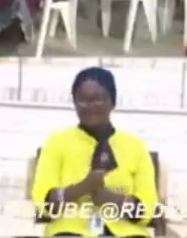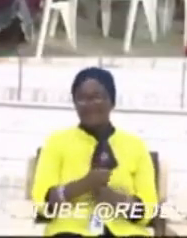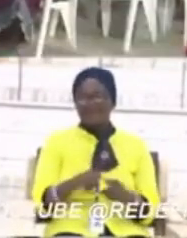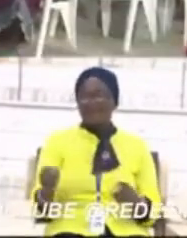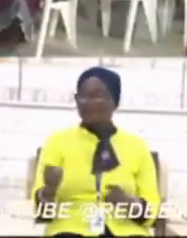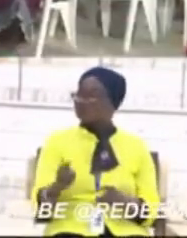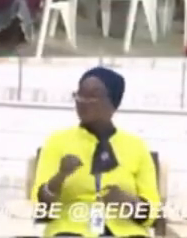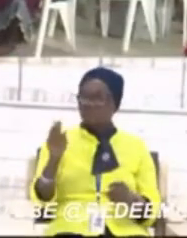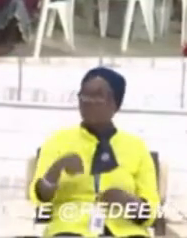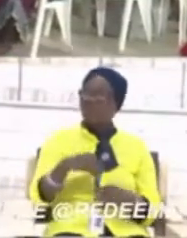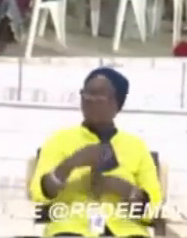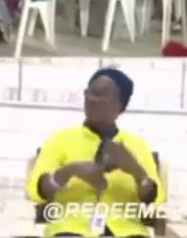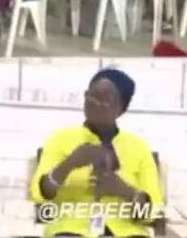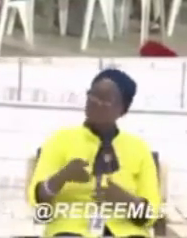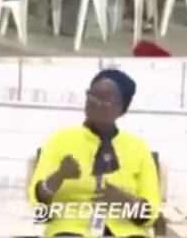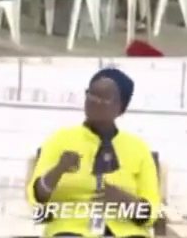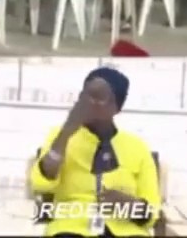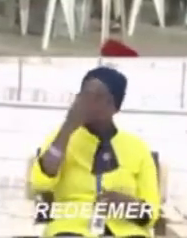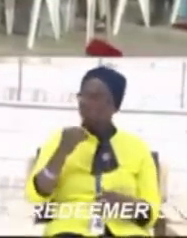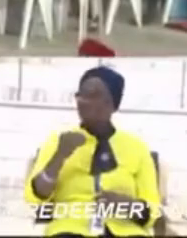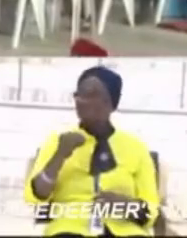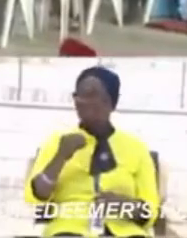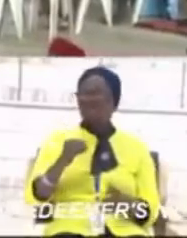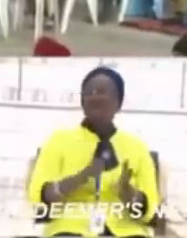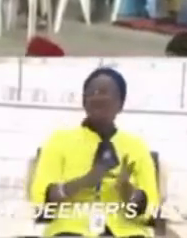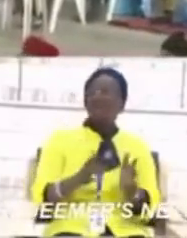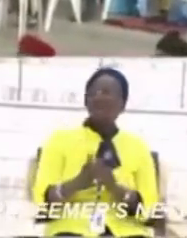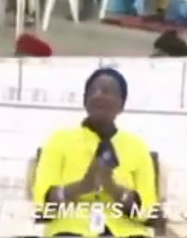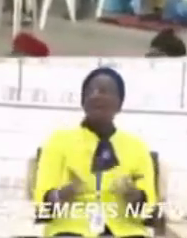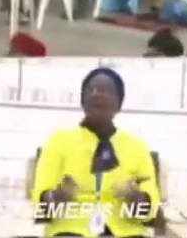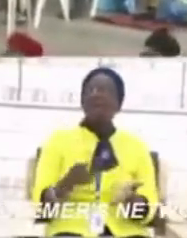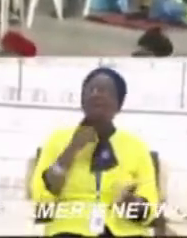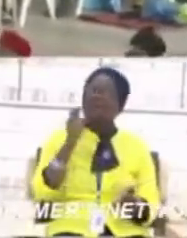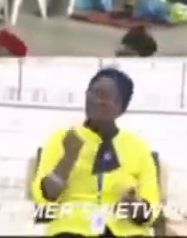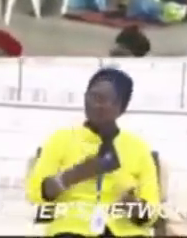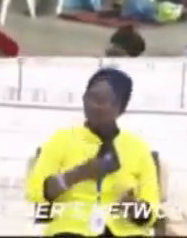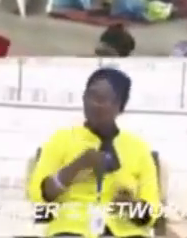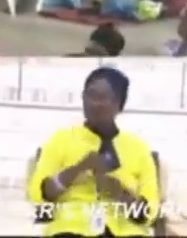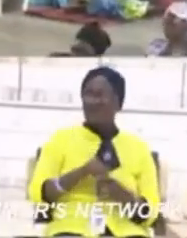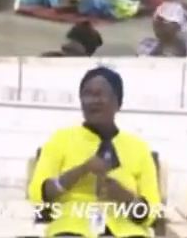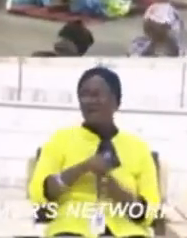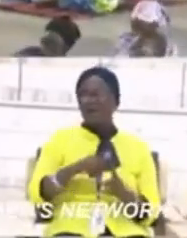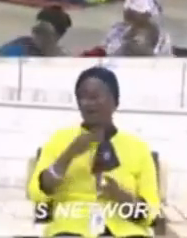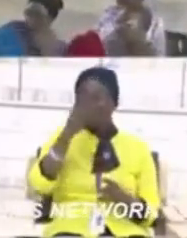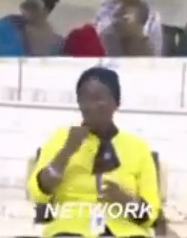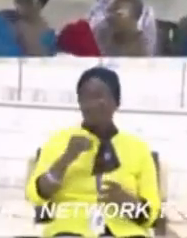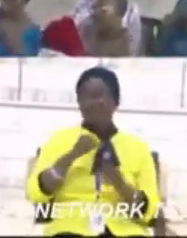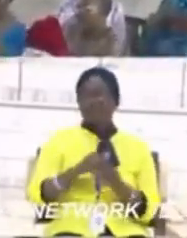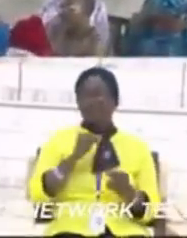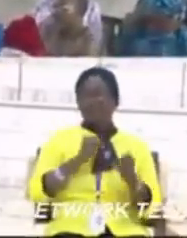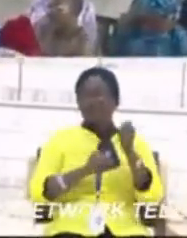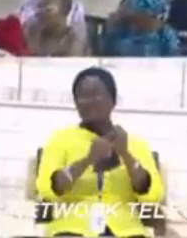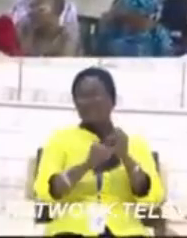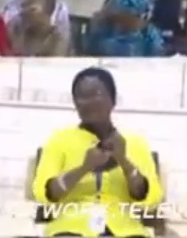Oh, but the Bible says something else about sleep. You want to find that one? In Isaiah 29, that's the one that is is